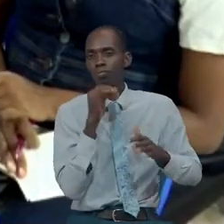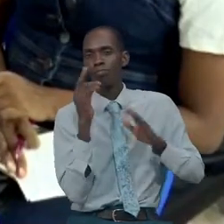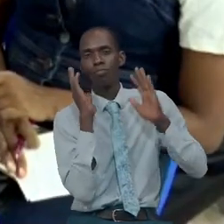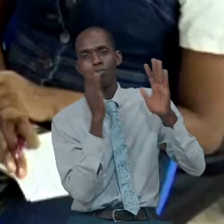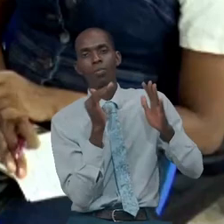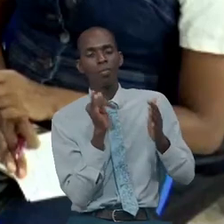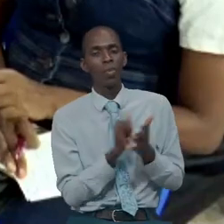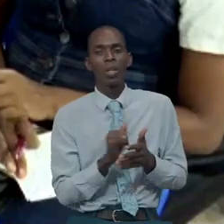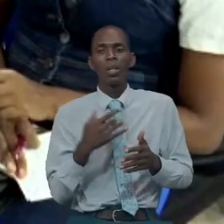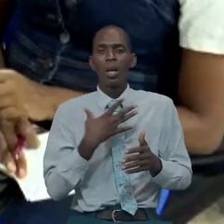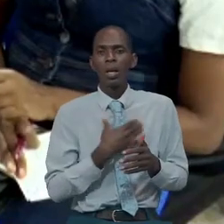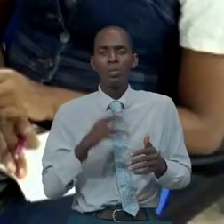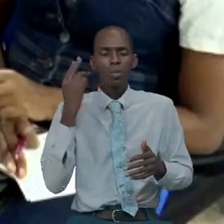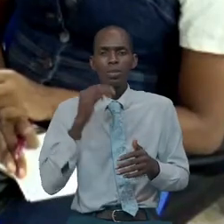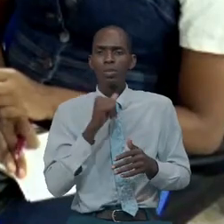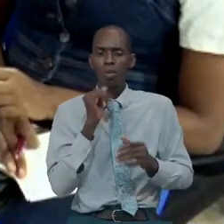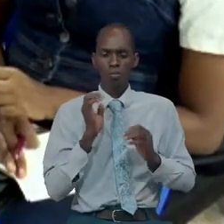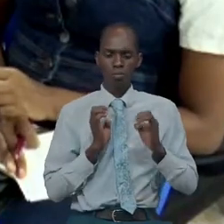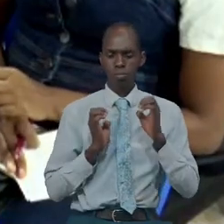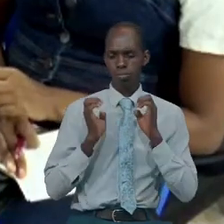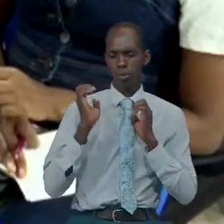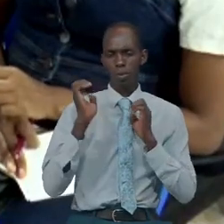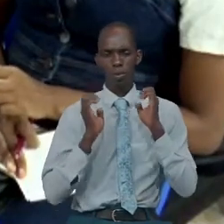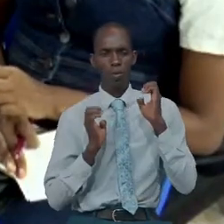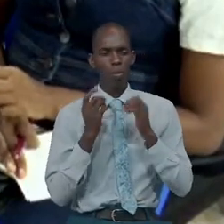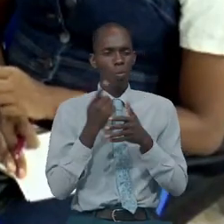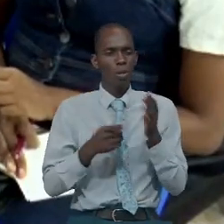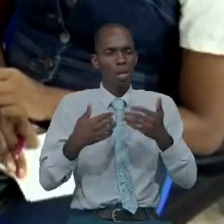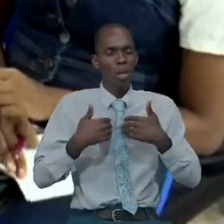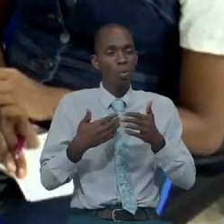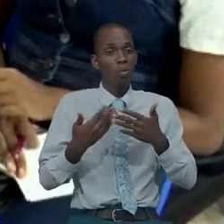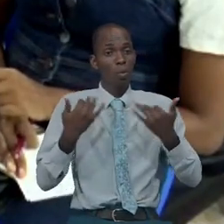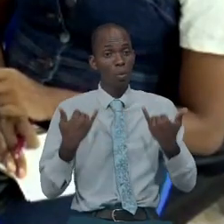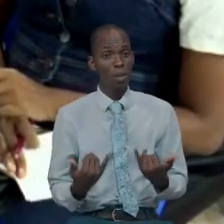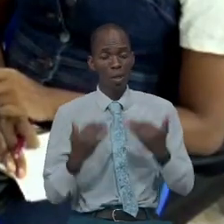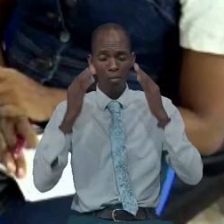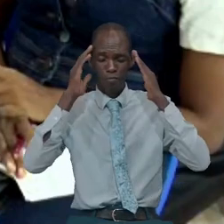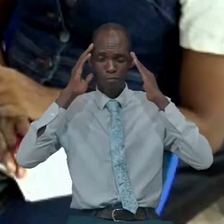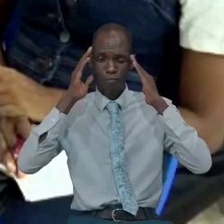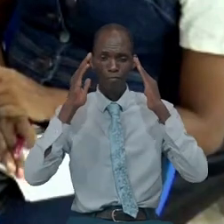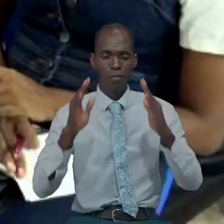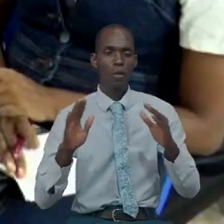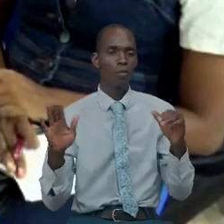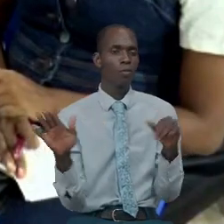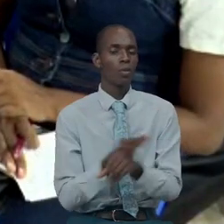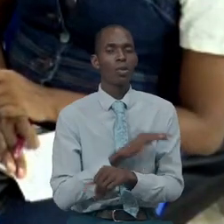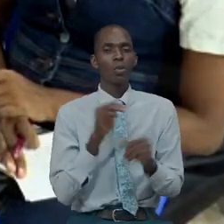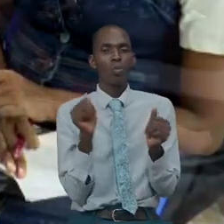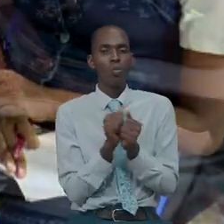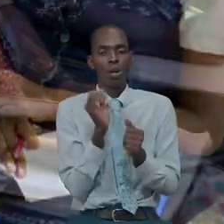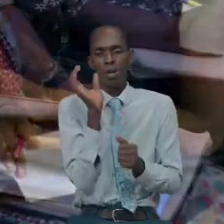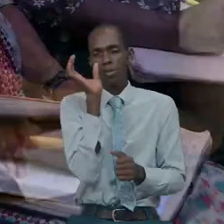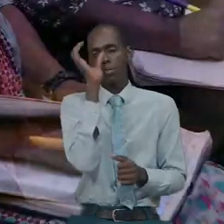had known, what he had heard before. He was now totally engaged with the